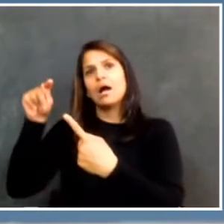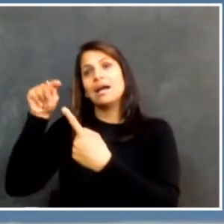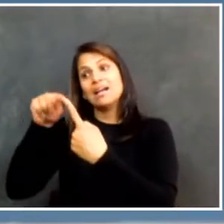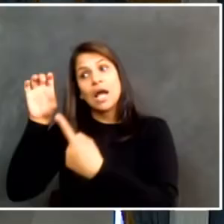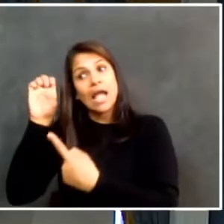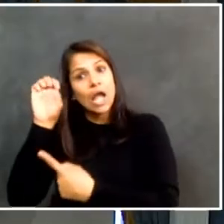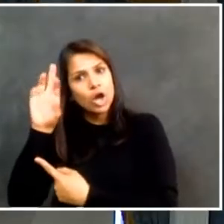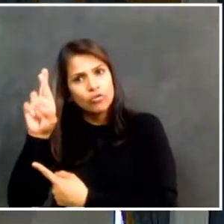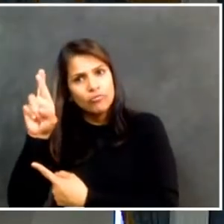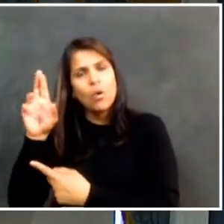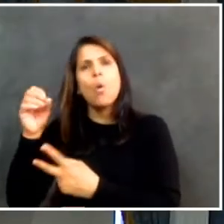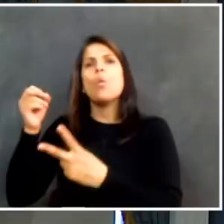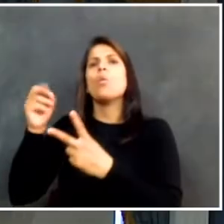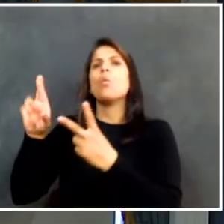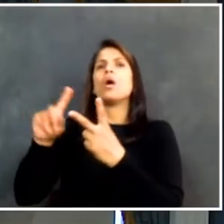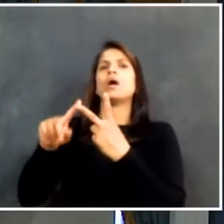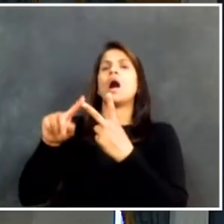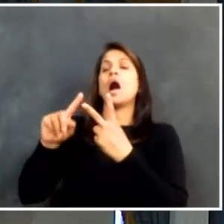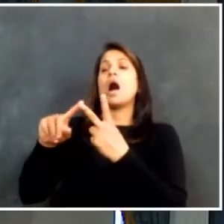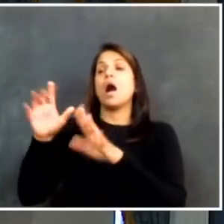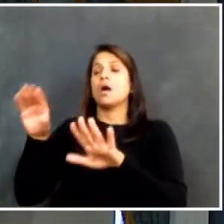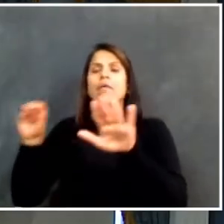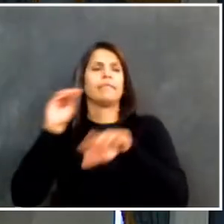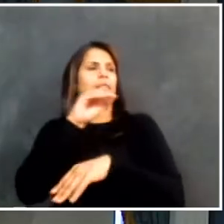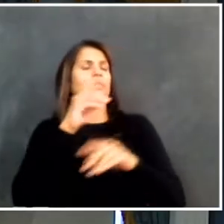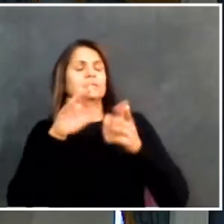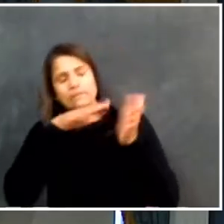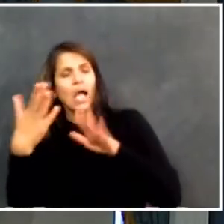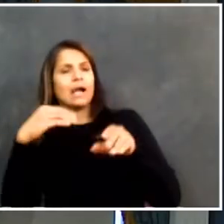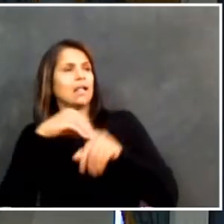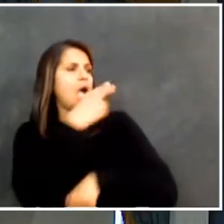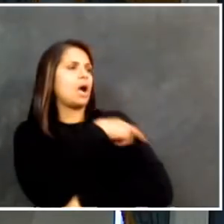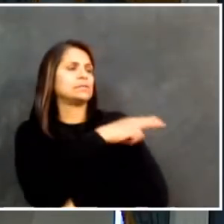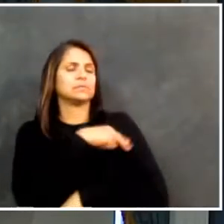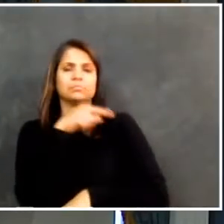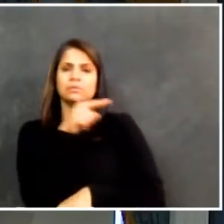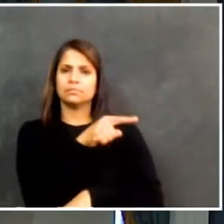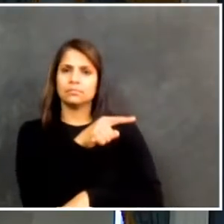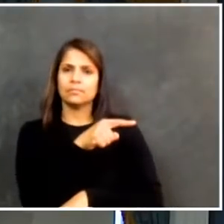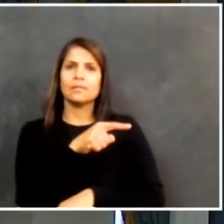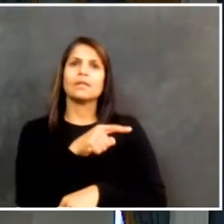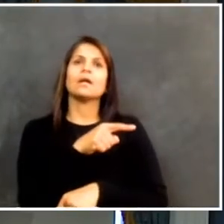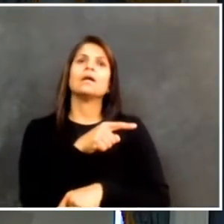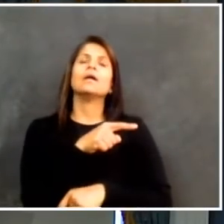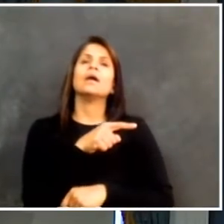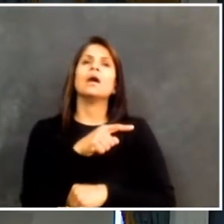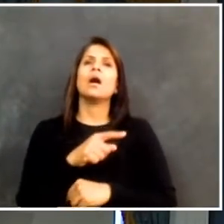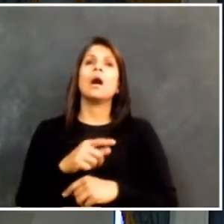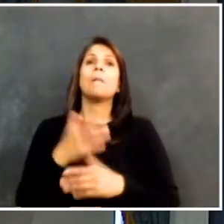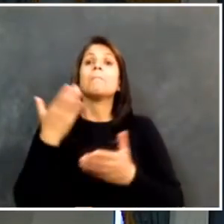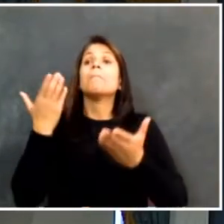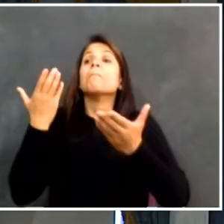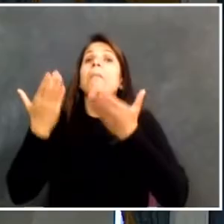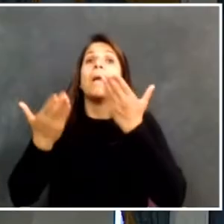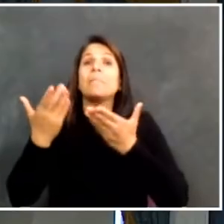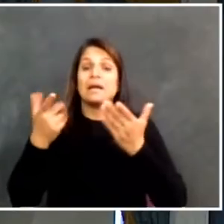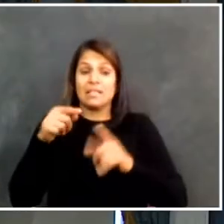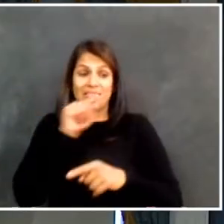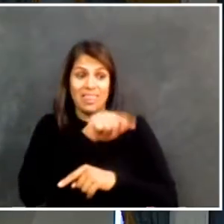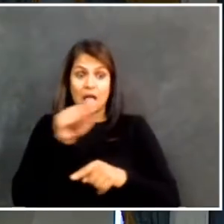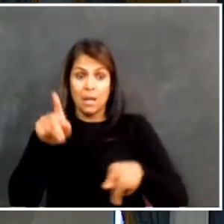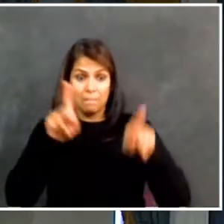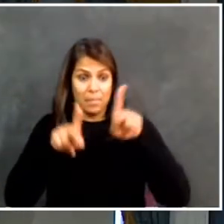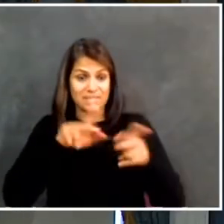Last call is Anna from the Daily News. Anna? Hi, Mr. Mayor. I was wondering, given